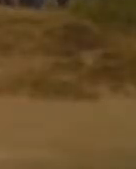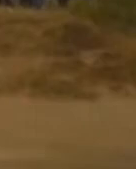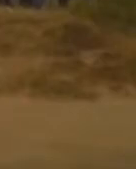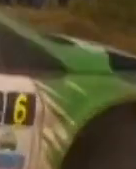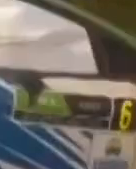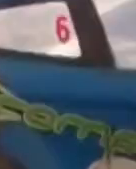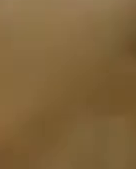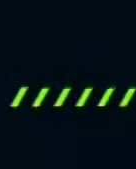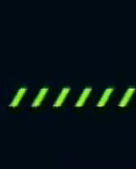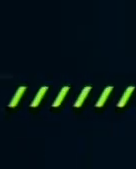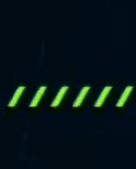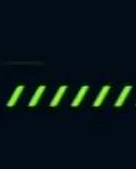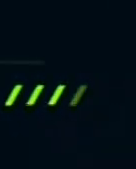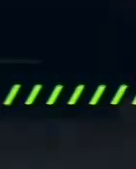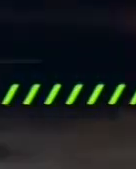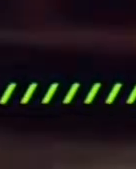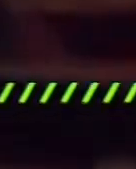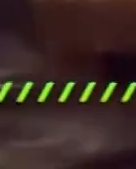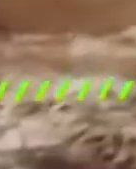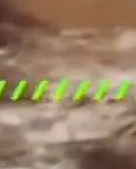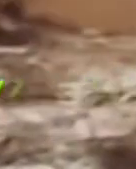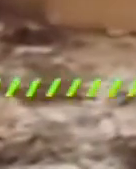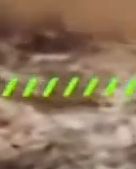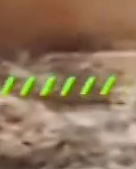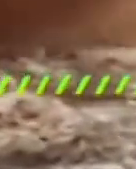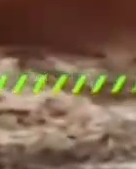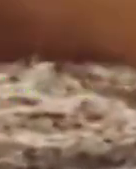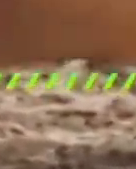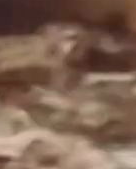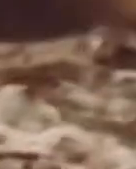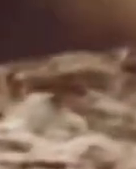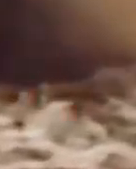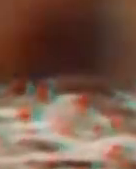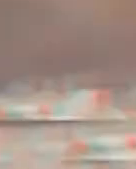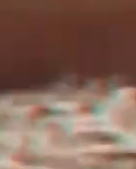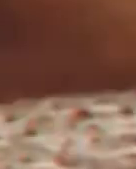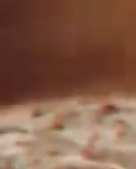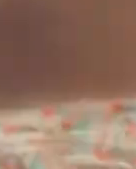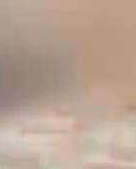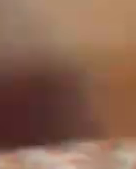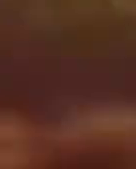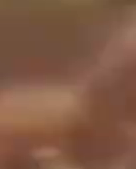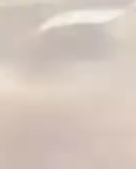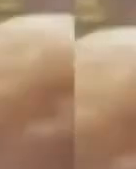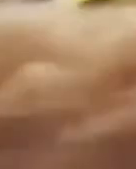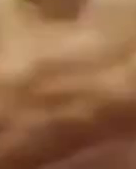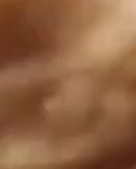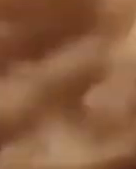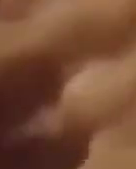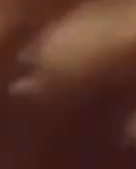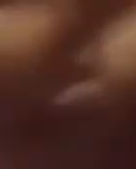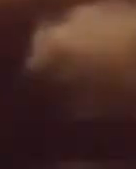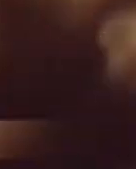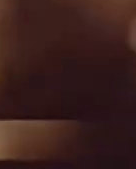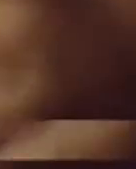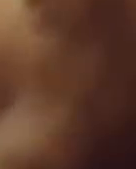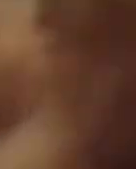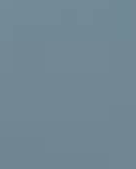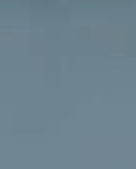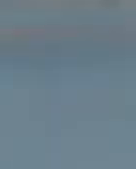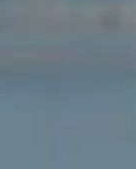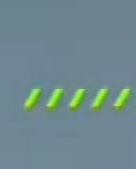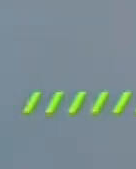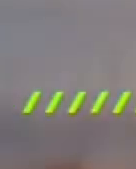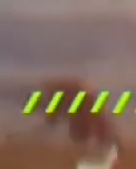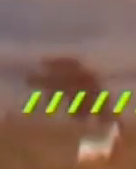The greatest rally in the world is back in Kenya. Catch all the action of WRC Safari Rally live and exclusive